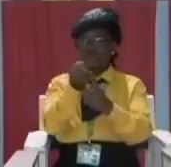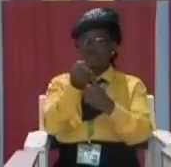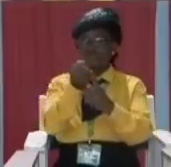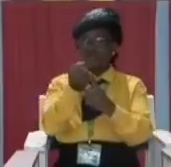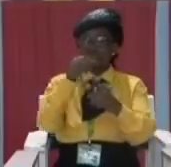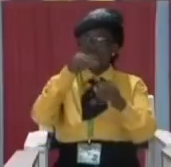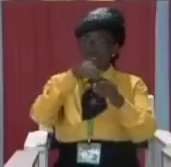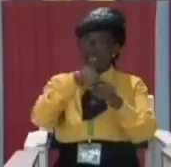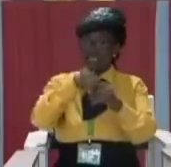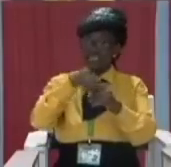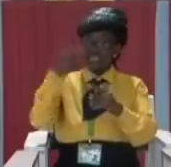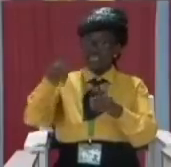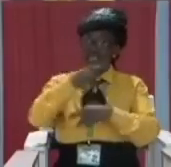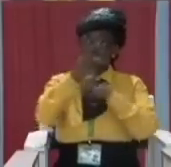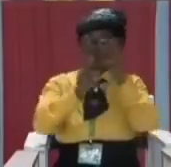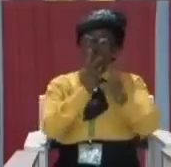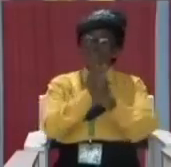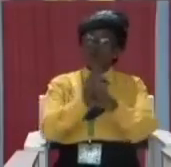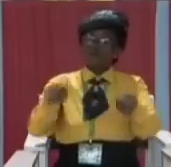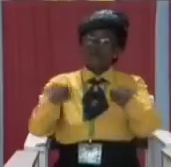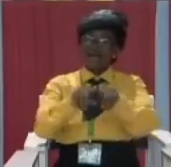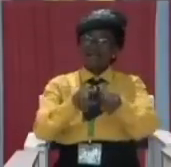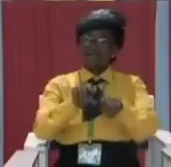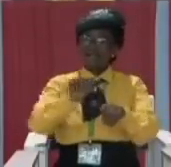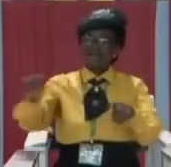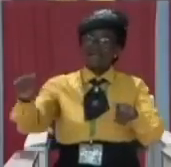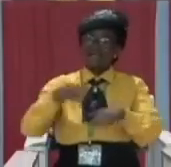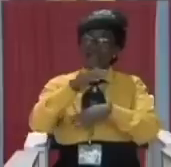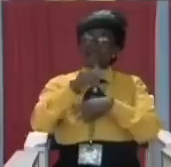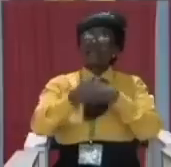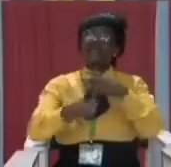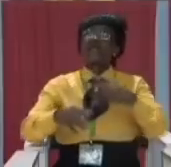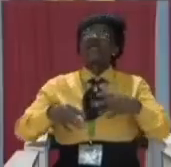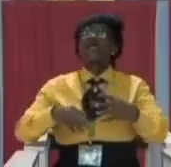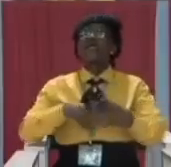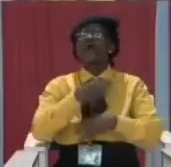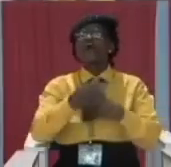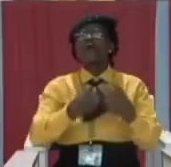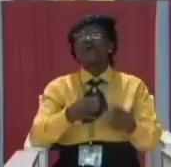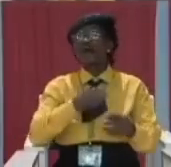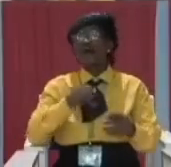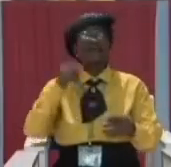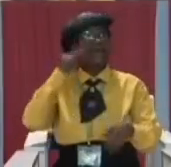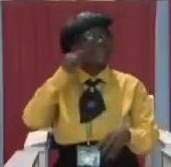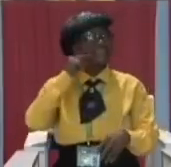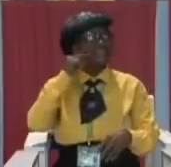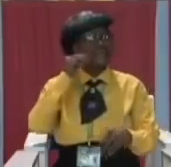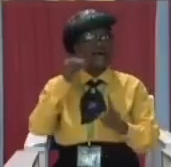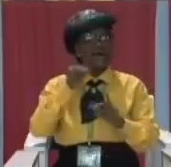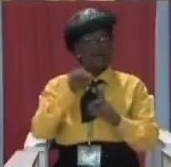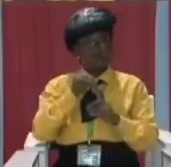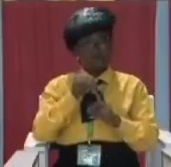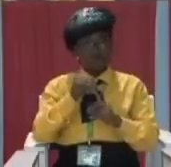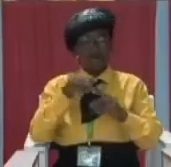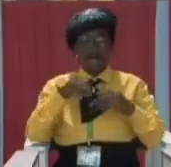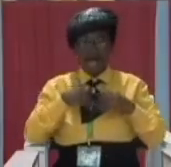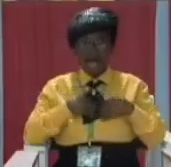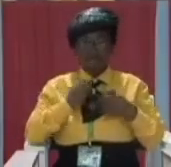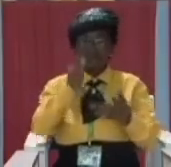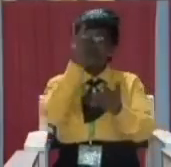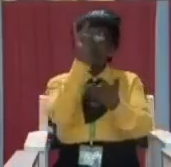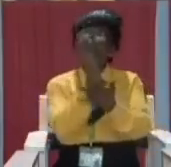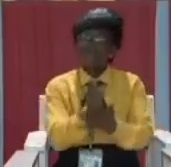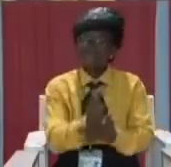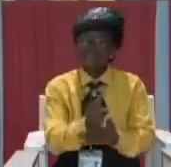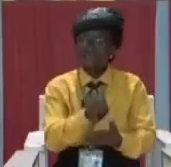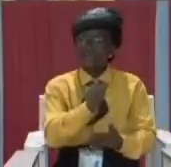in the world as a whole, and Nigeria too, has reached a stage where we shouldn't